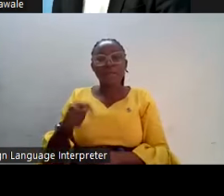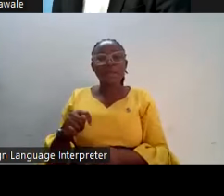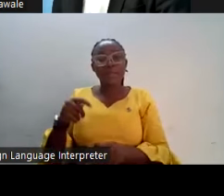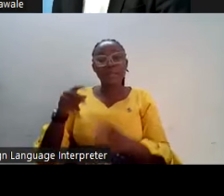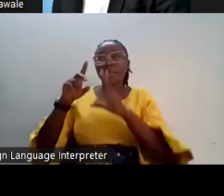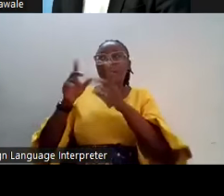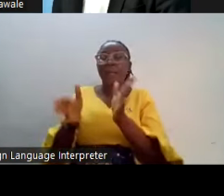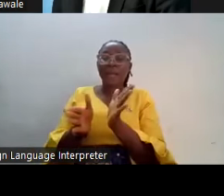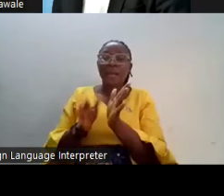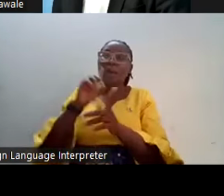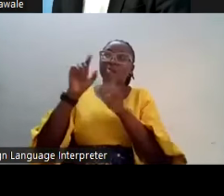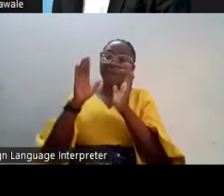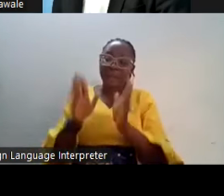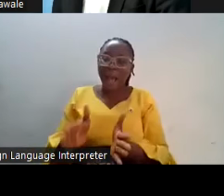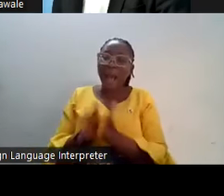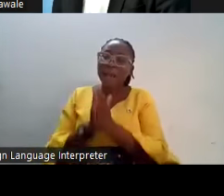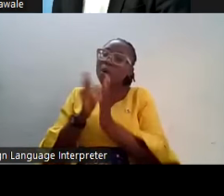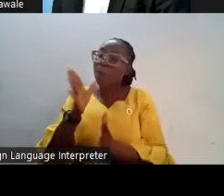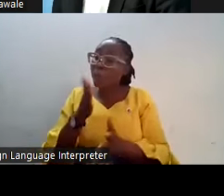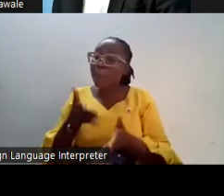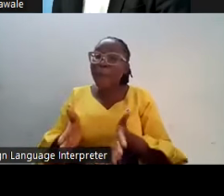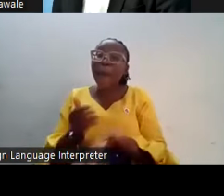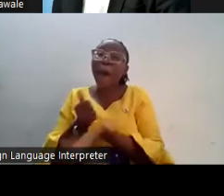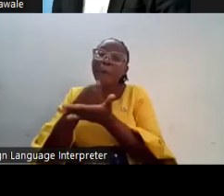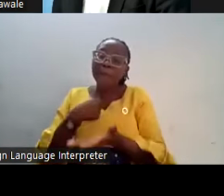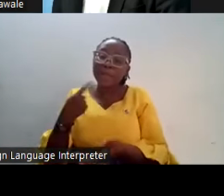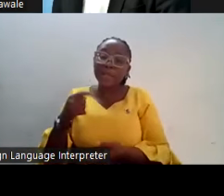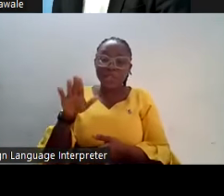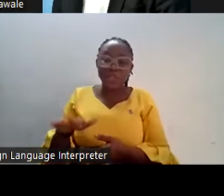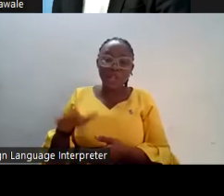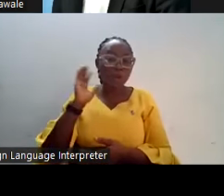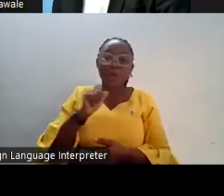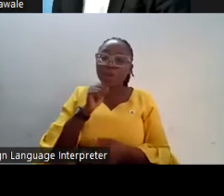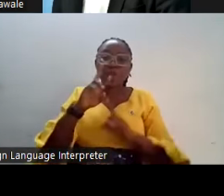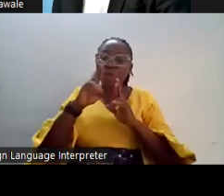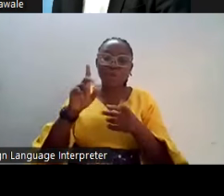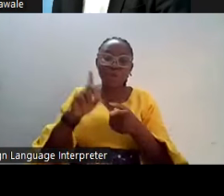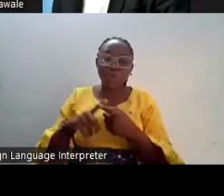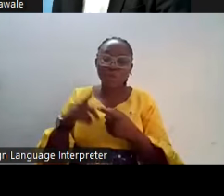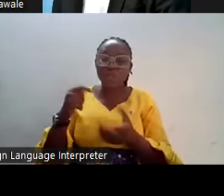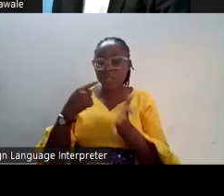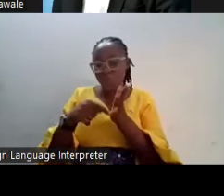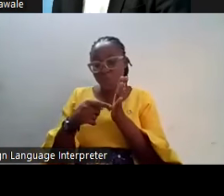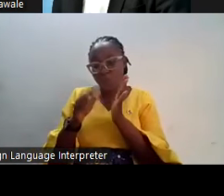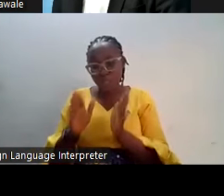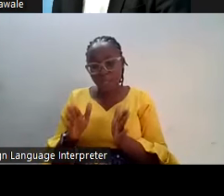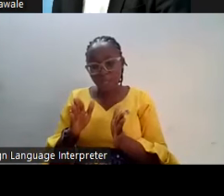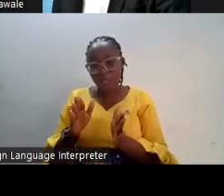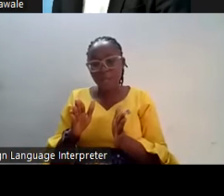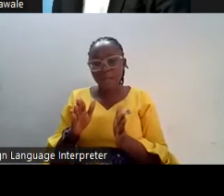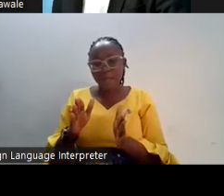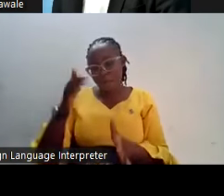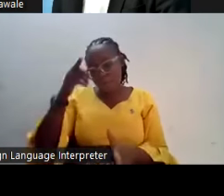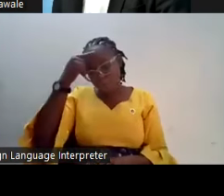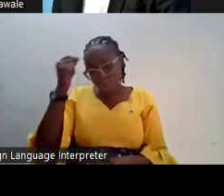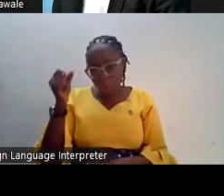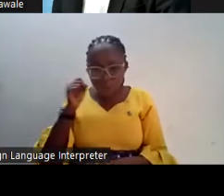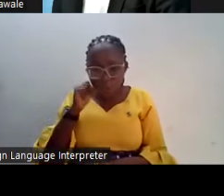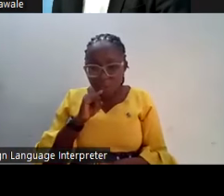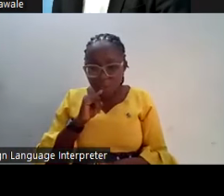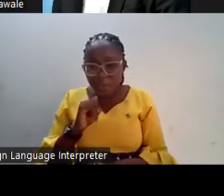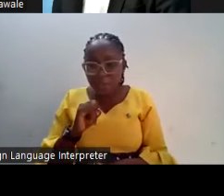child?" Because this child is not going to tell the assessor, the teacher, anything, the professional, because she's a